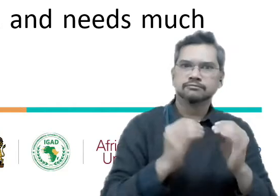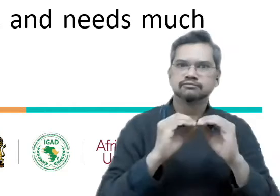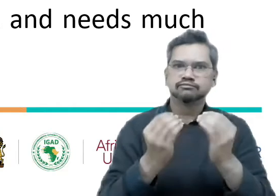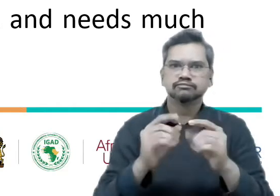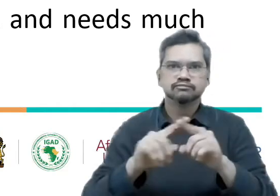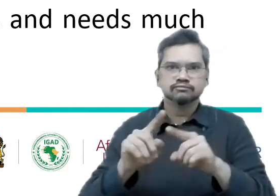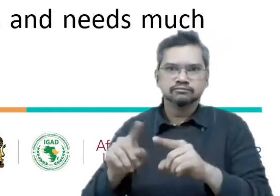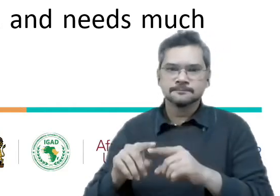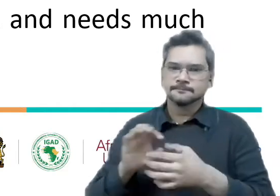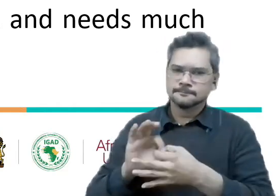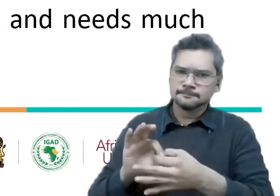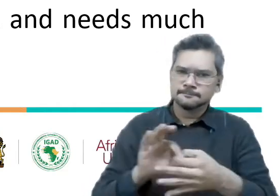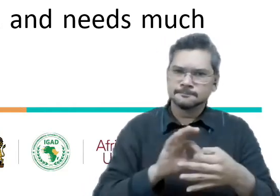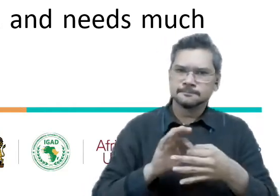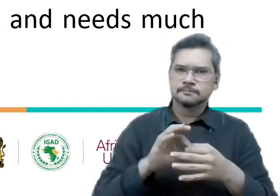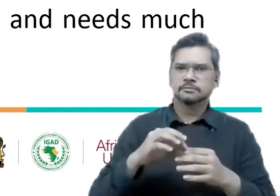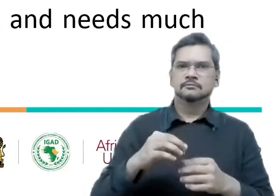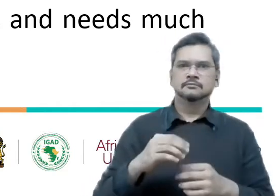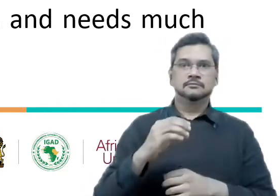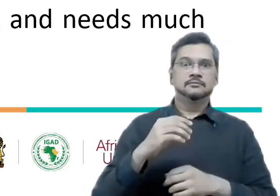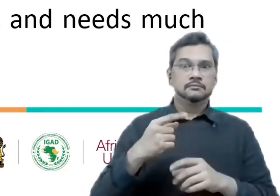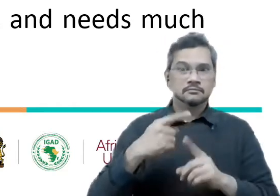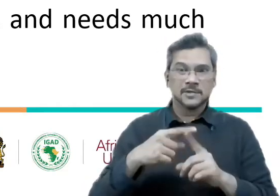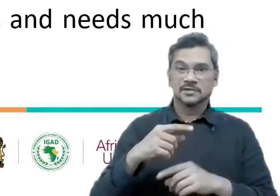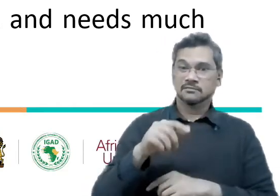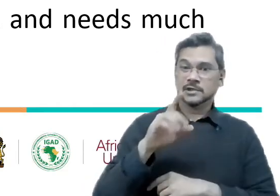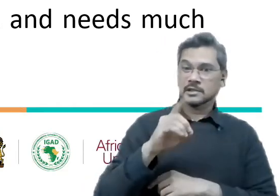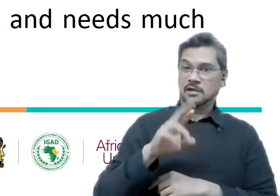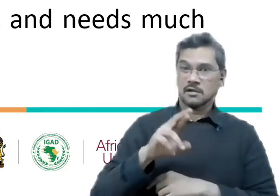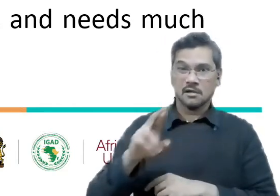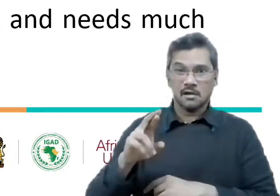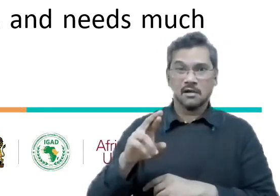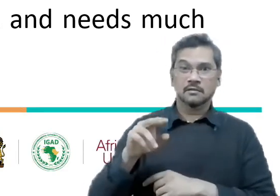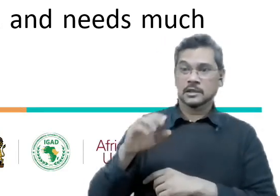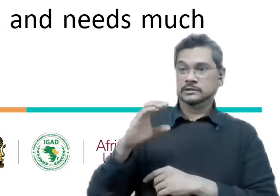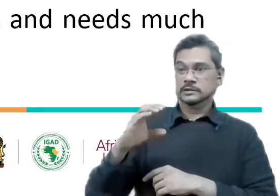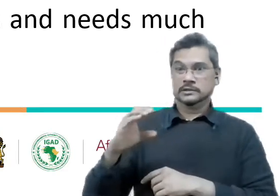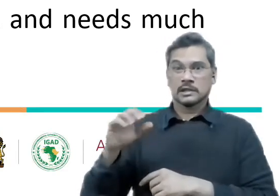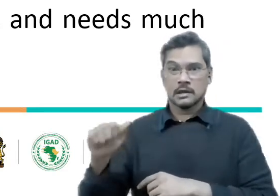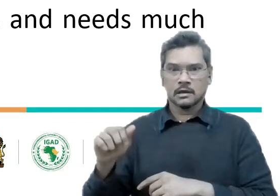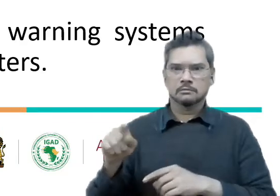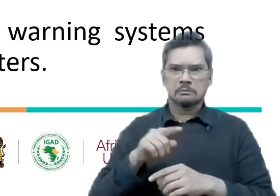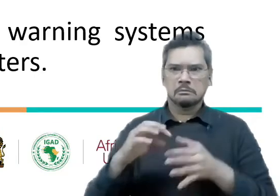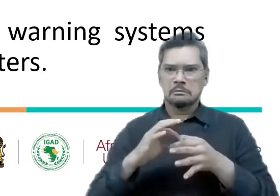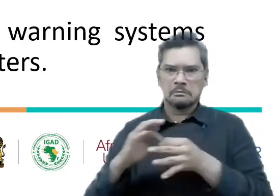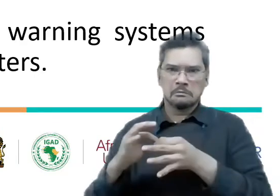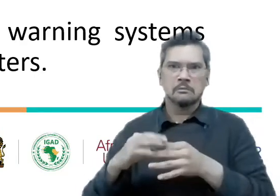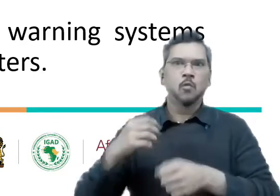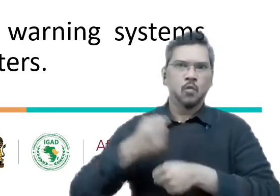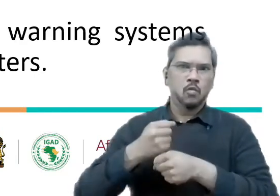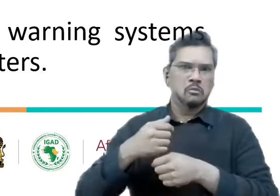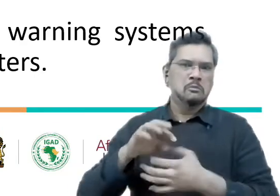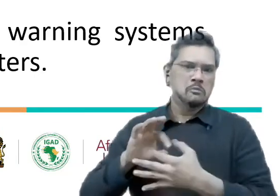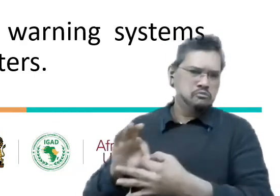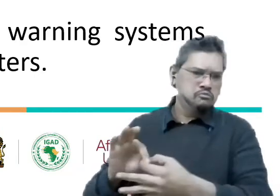of CCA and DRR and ensure funding alignment is addressing that gap.